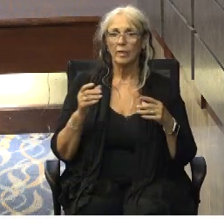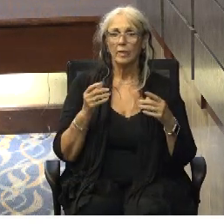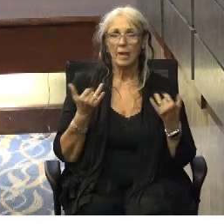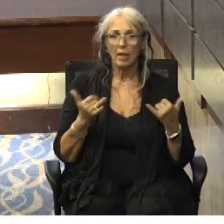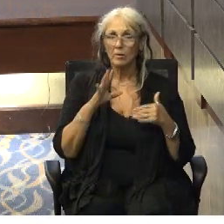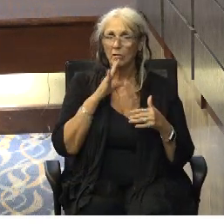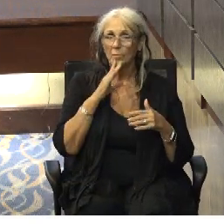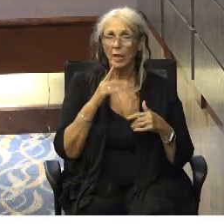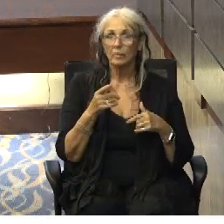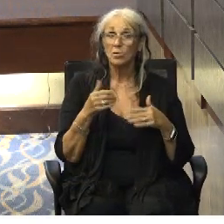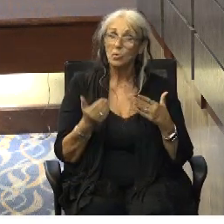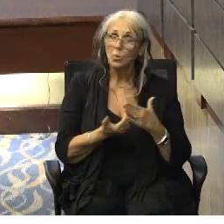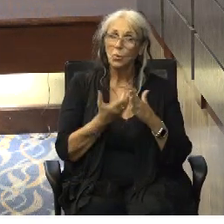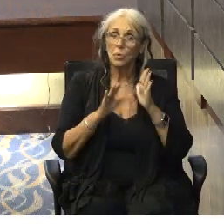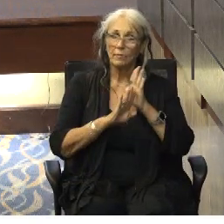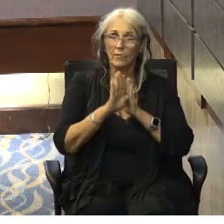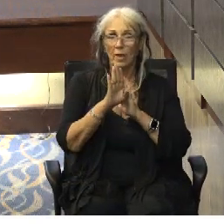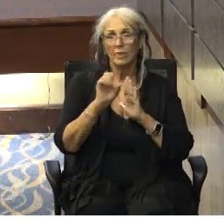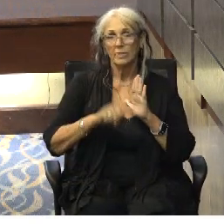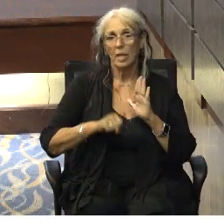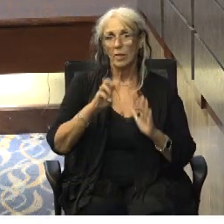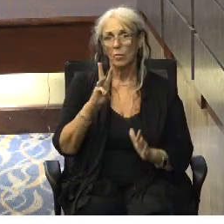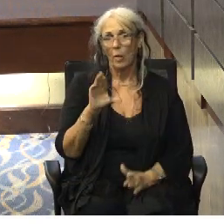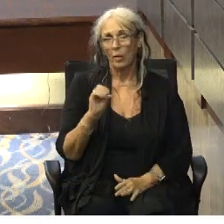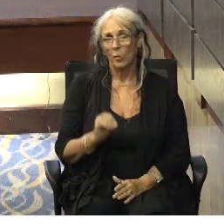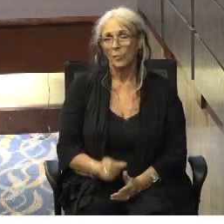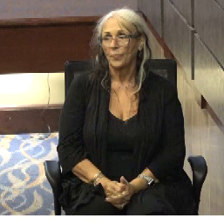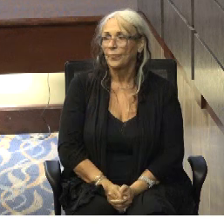East and South Waco.